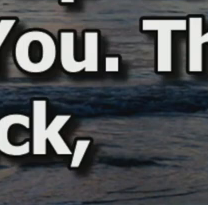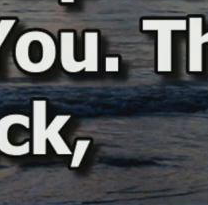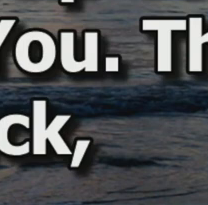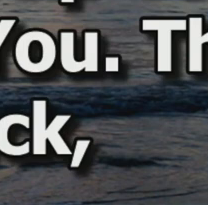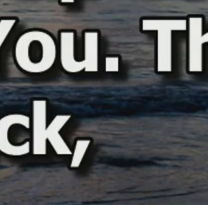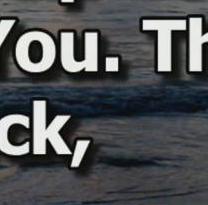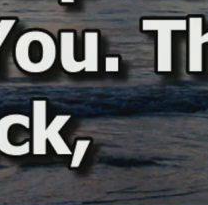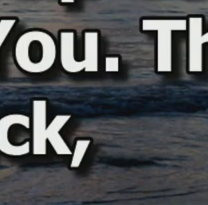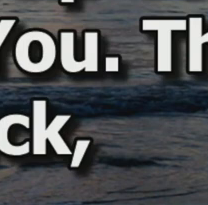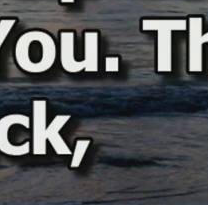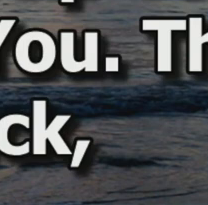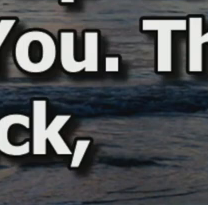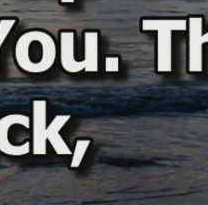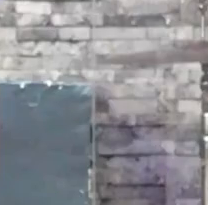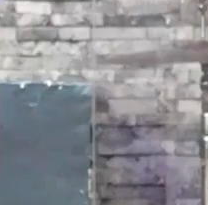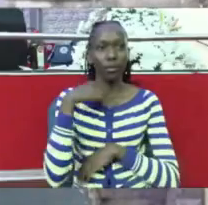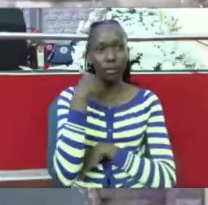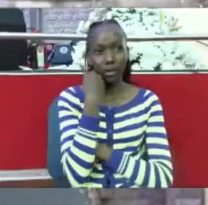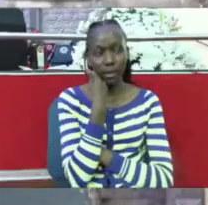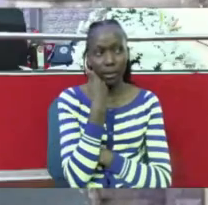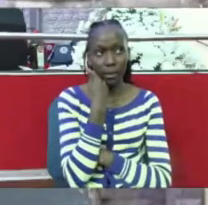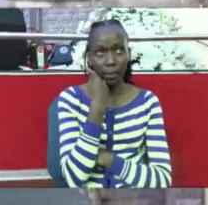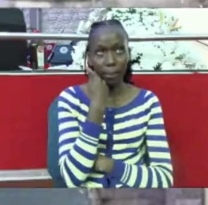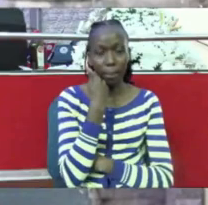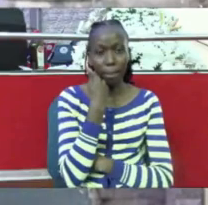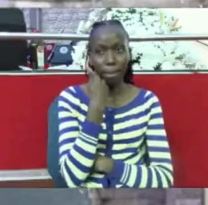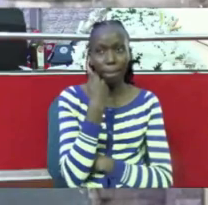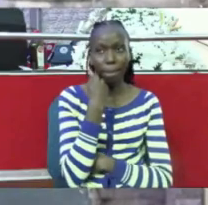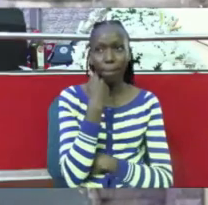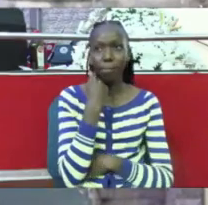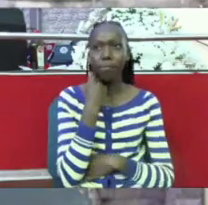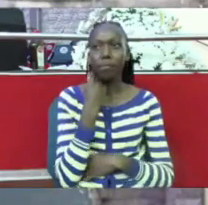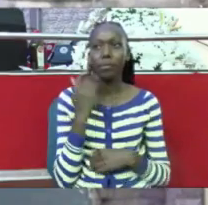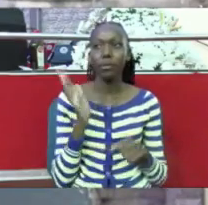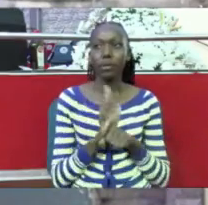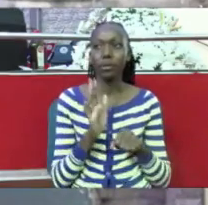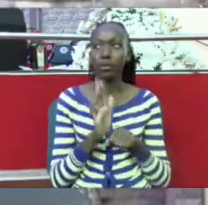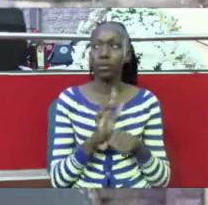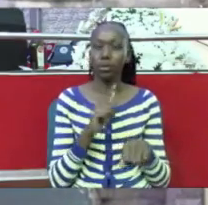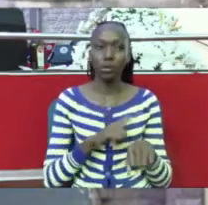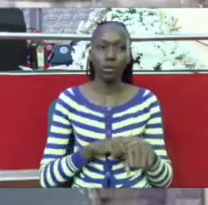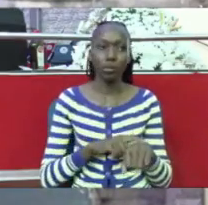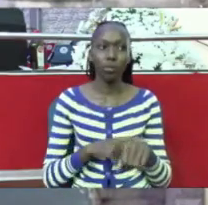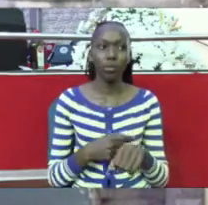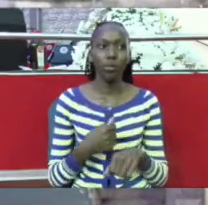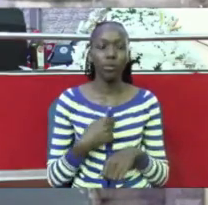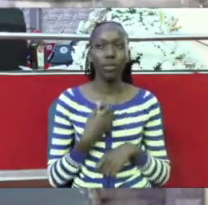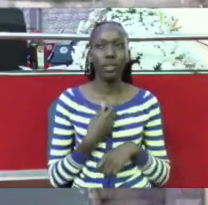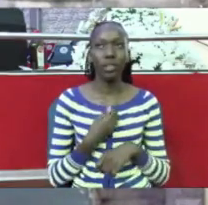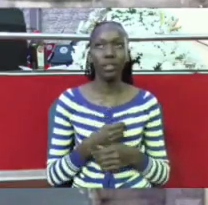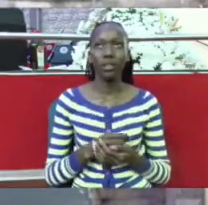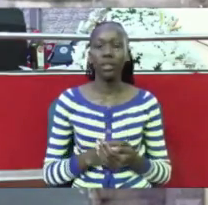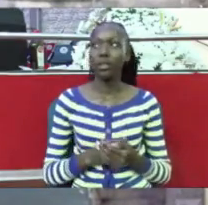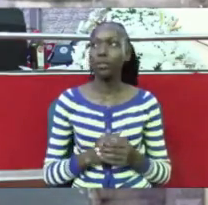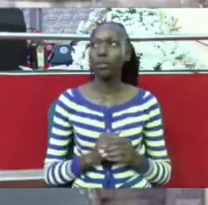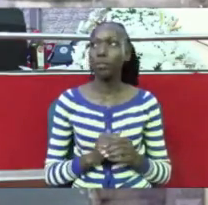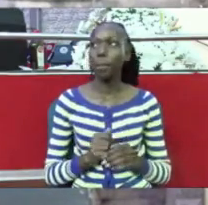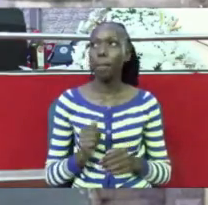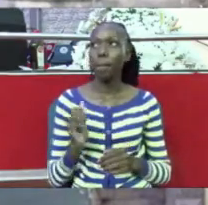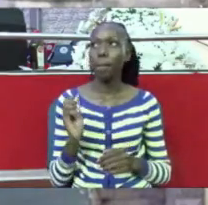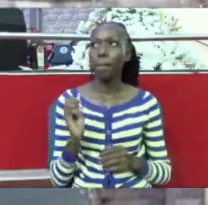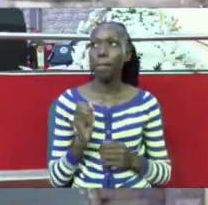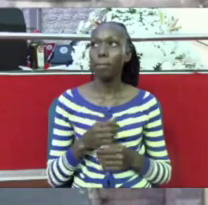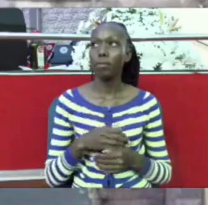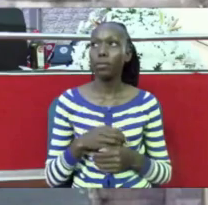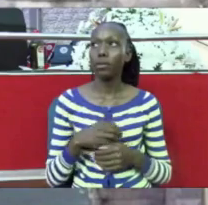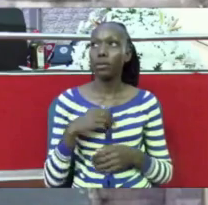we feel low. Wakati mwingi tunajihisi tuko chini. Many times we feel like giving up. Tunahisi kukata tamaa. Many